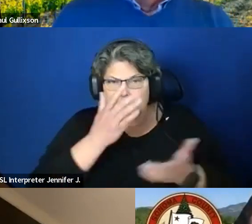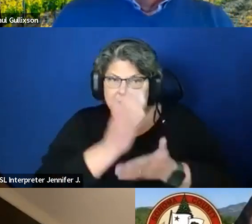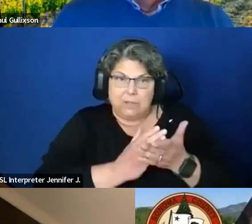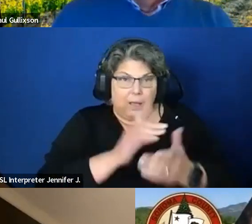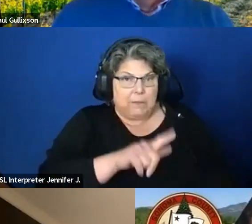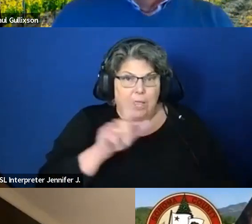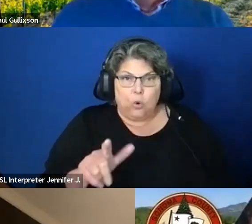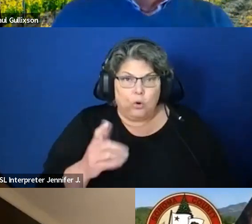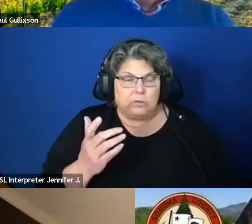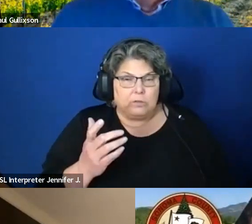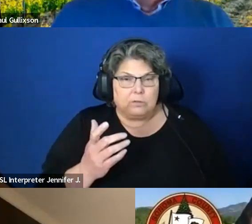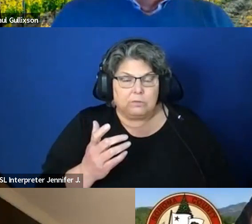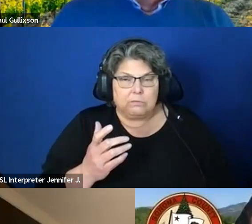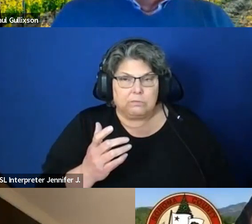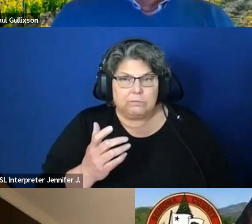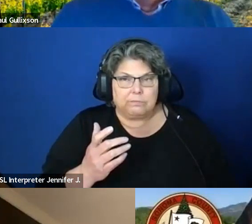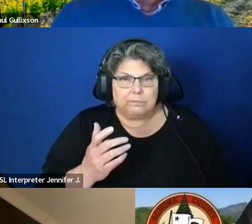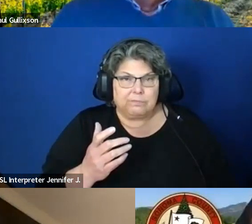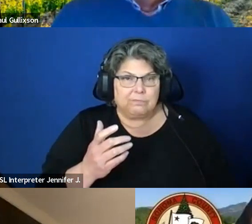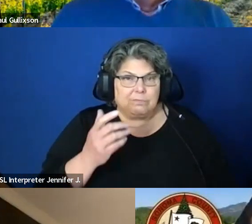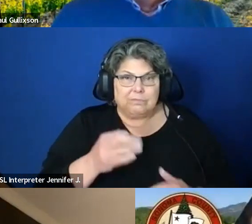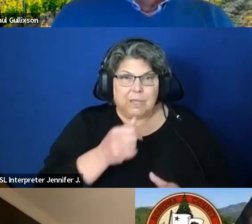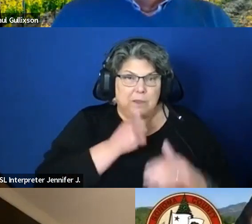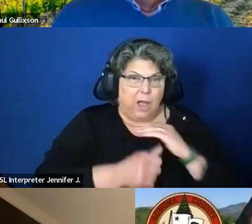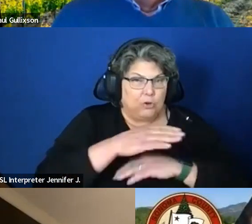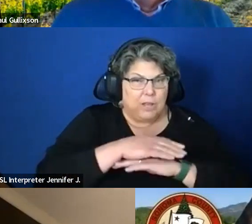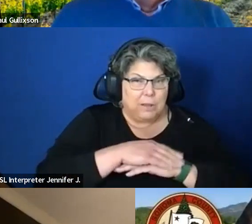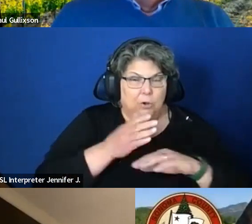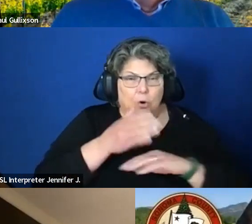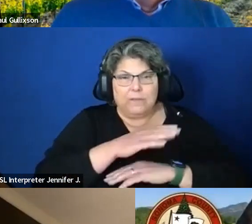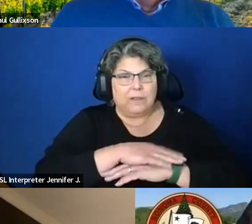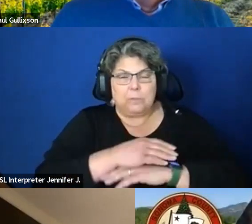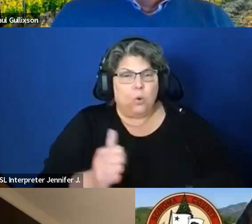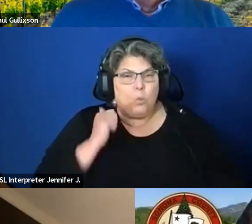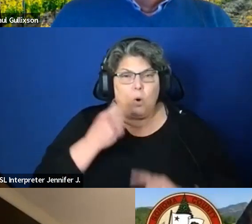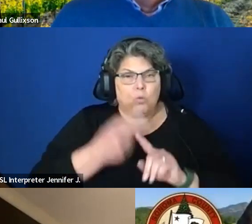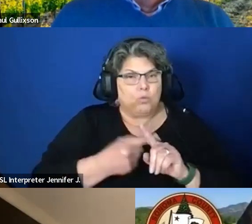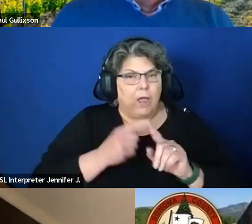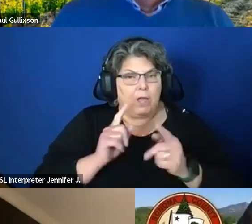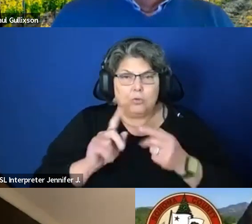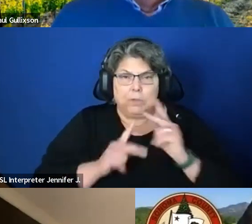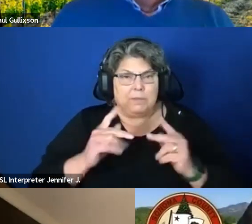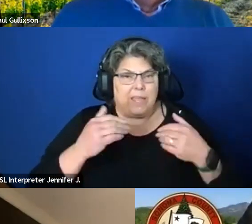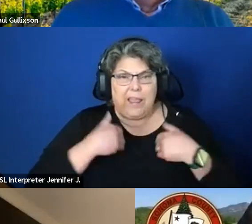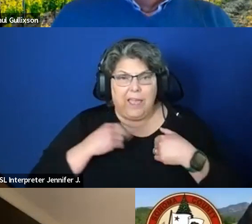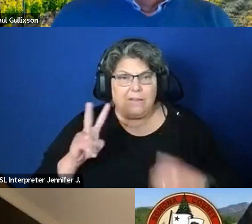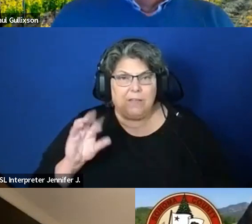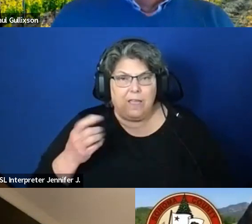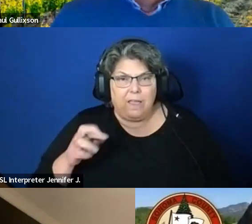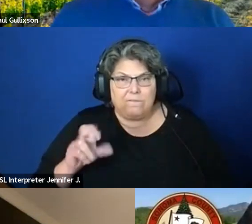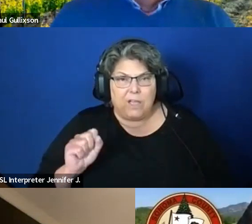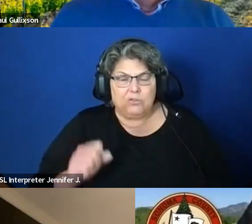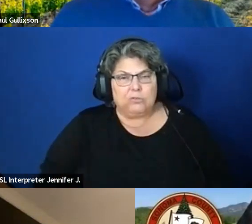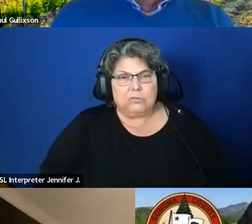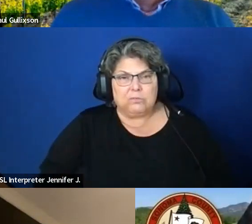landlords, whether under the table or over the table, won't rent to people with vouchers because they think that